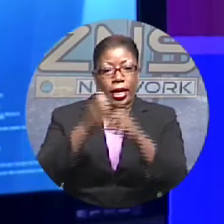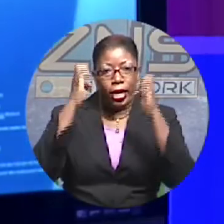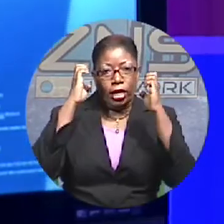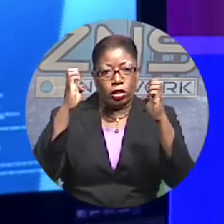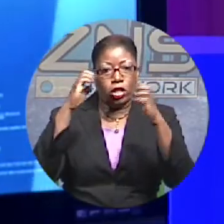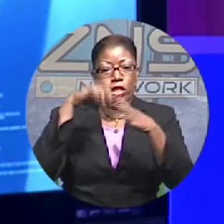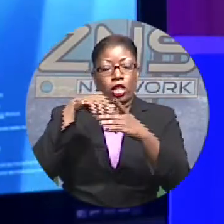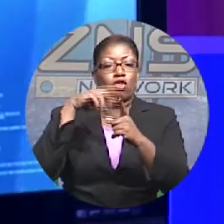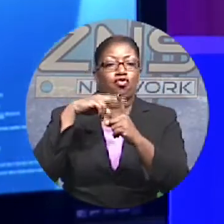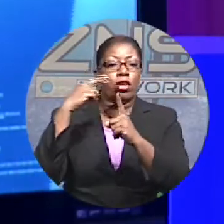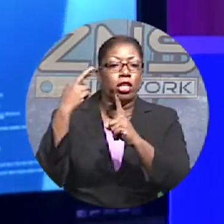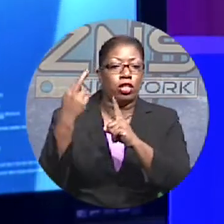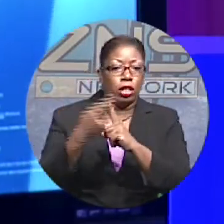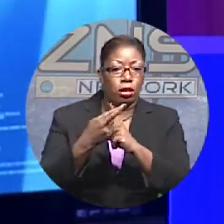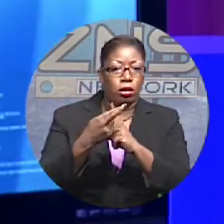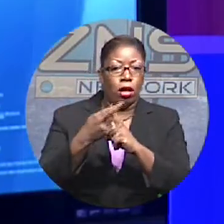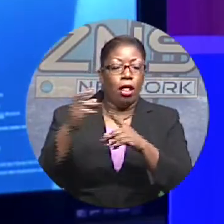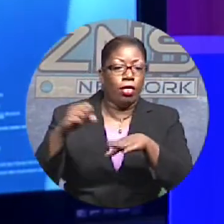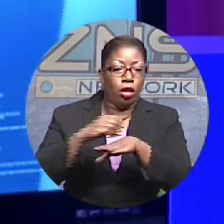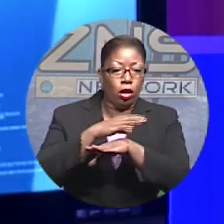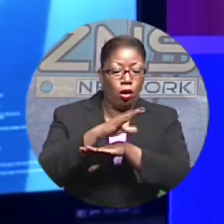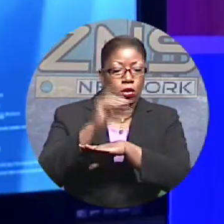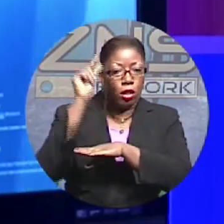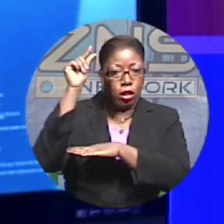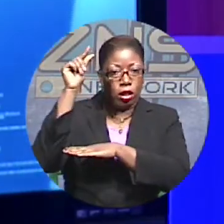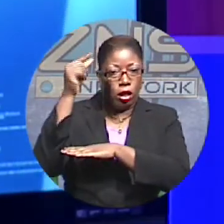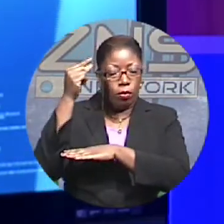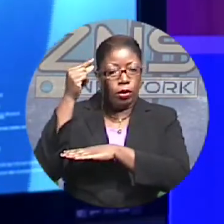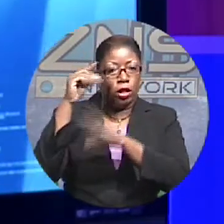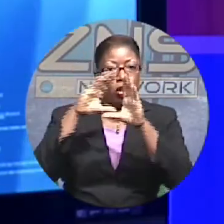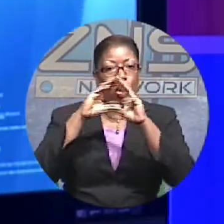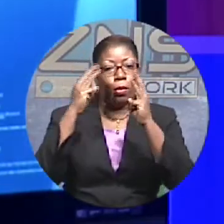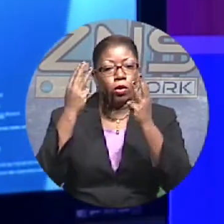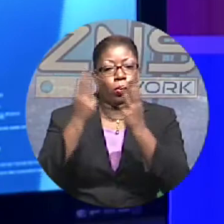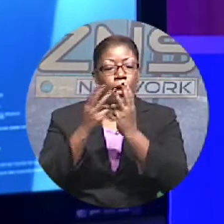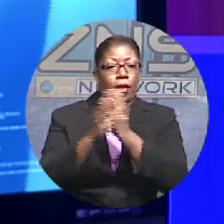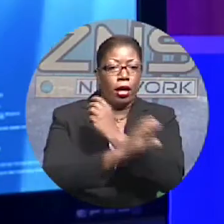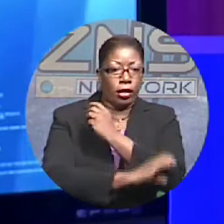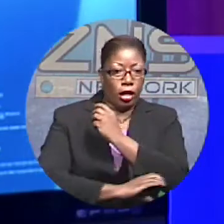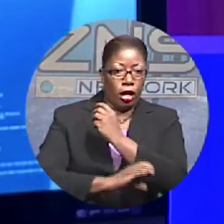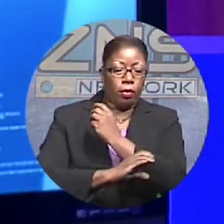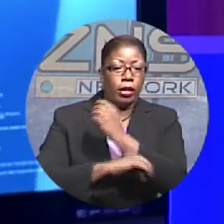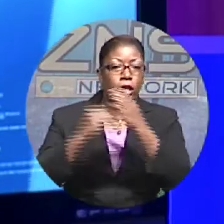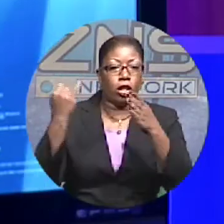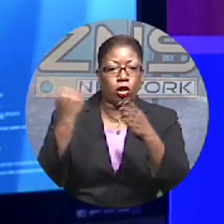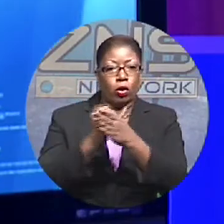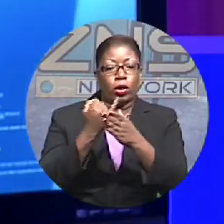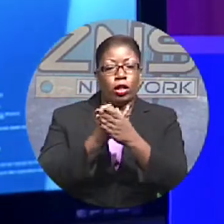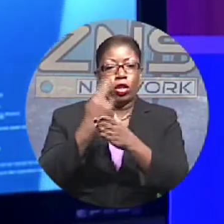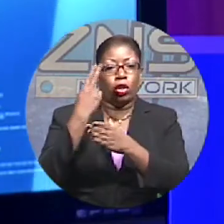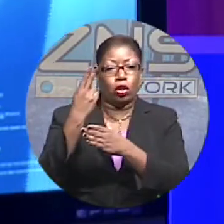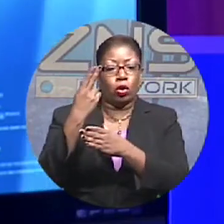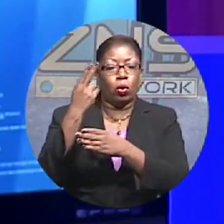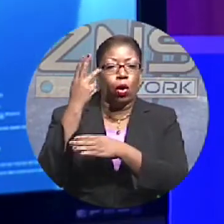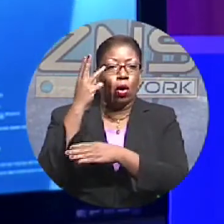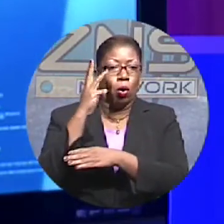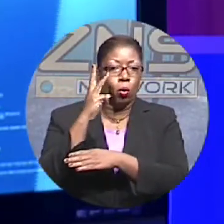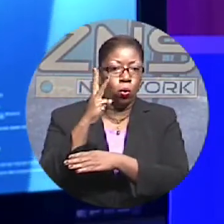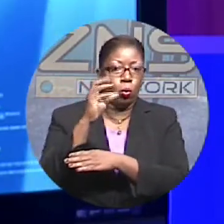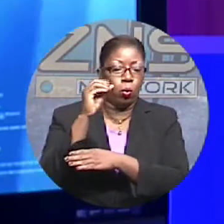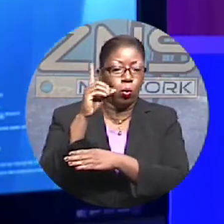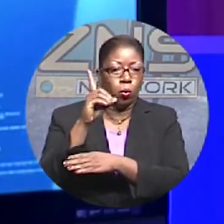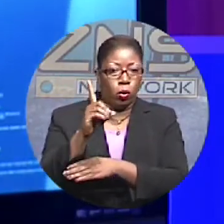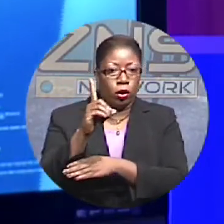region. The Council governs the established law school in the Commonwealth Caribbean, including of the Hugh Wooding Law School in Trinidad and